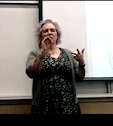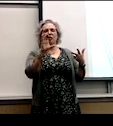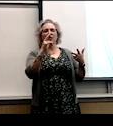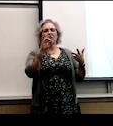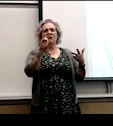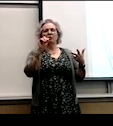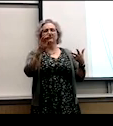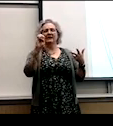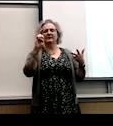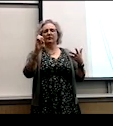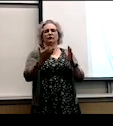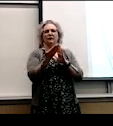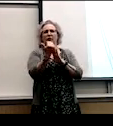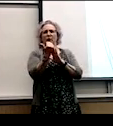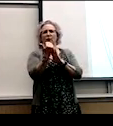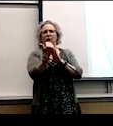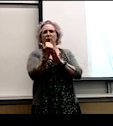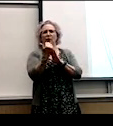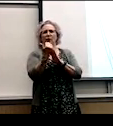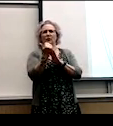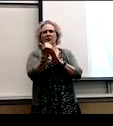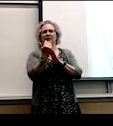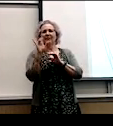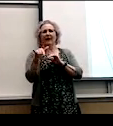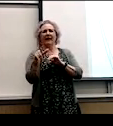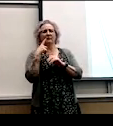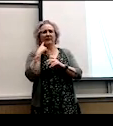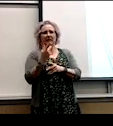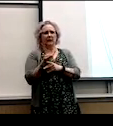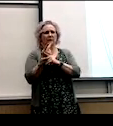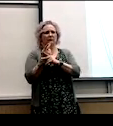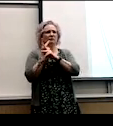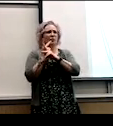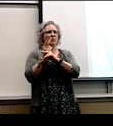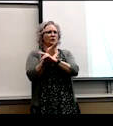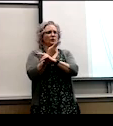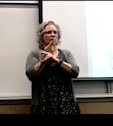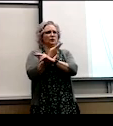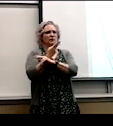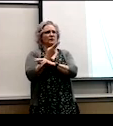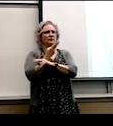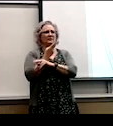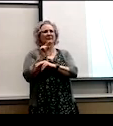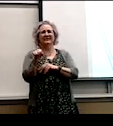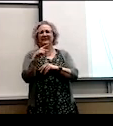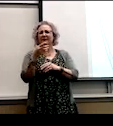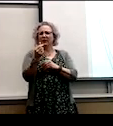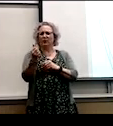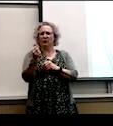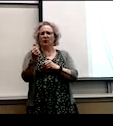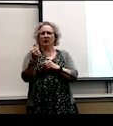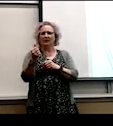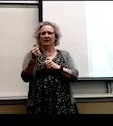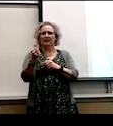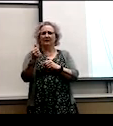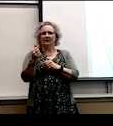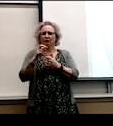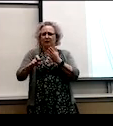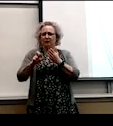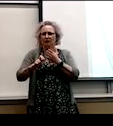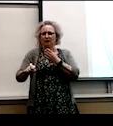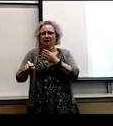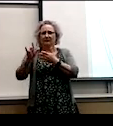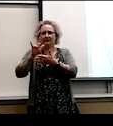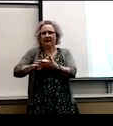minute. And in 2007, they already had multiple small trials with people with Down syndrome showing efficacy with the cholinesterase inhibitors.